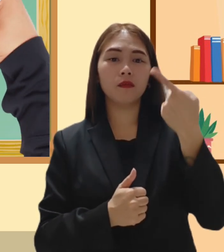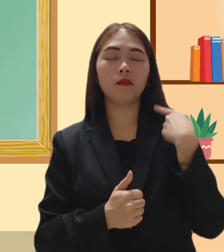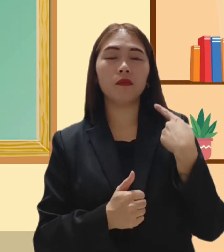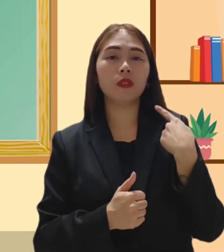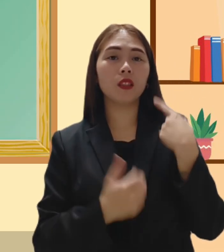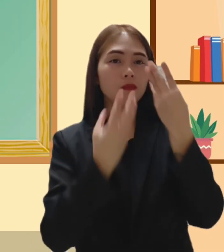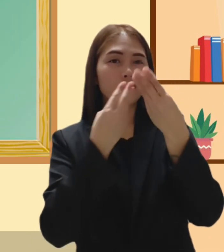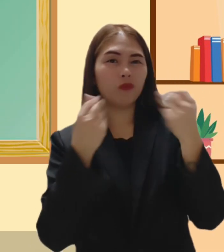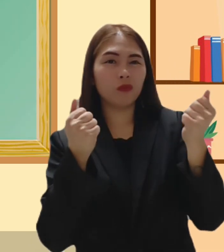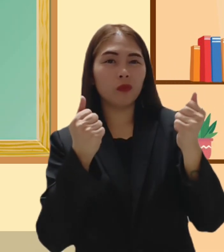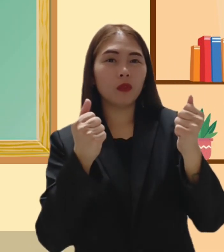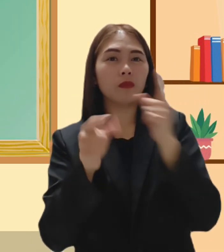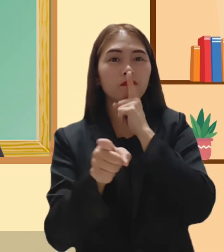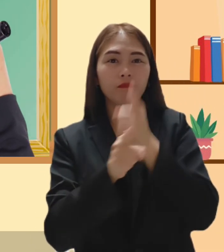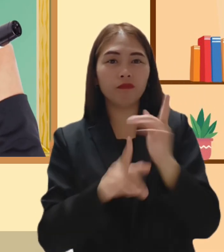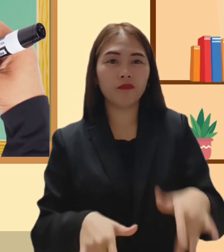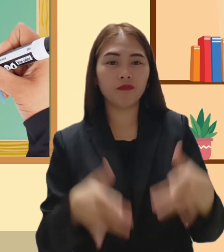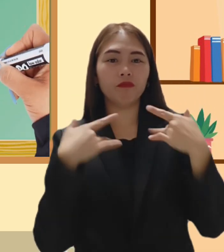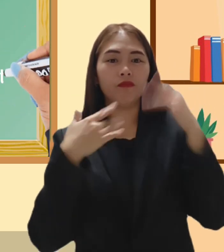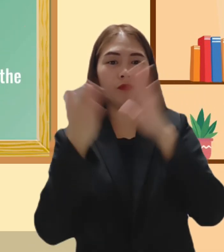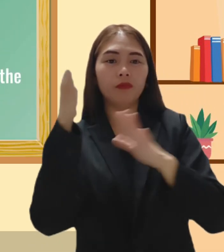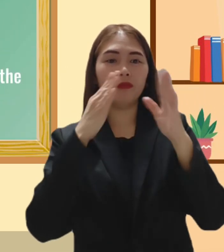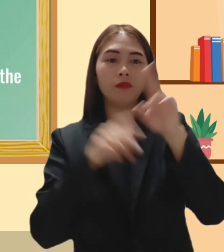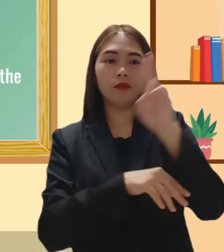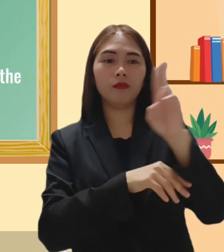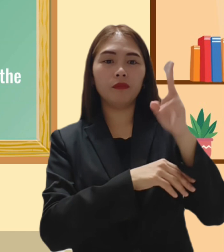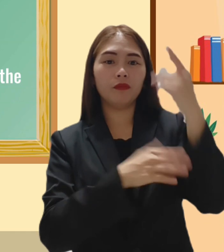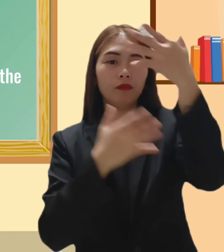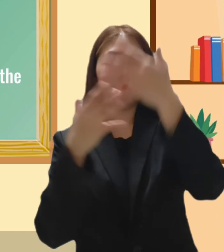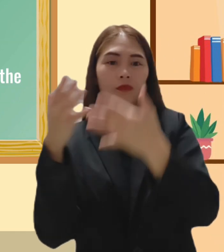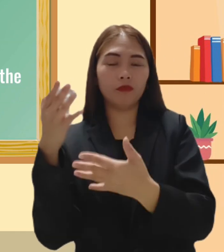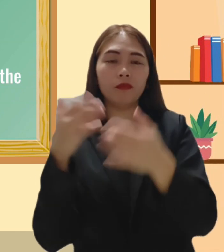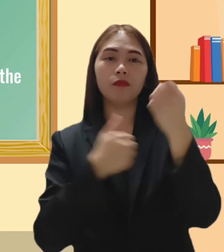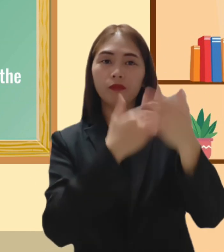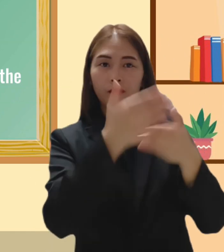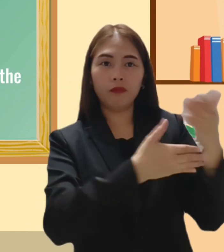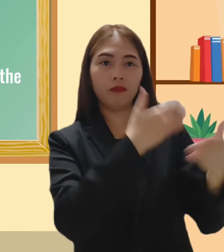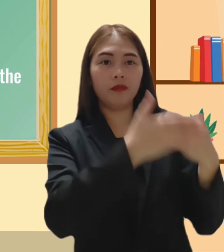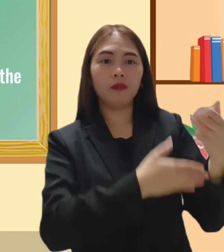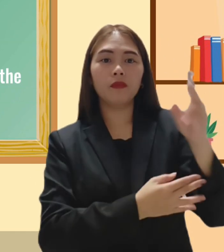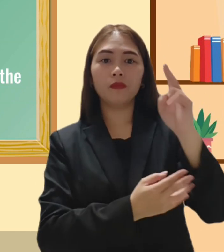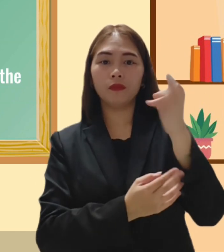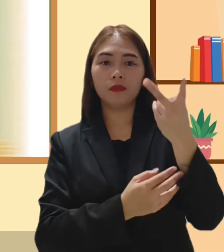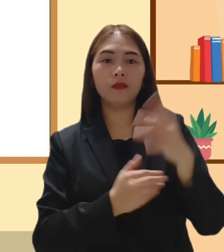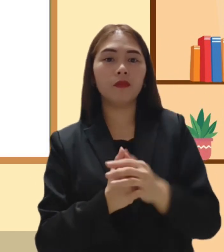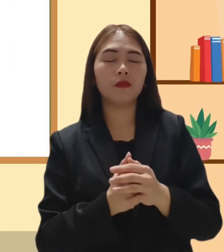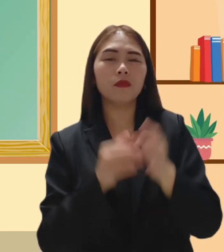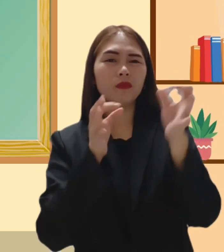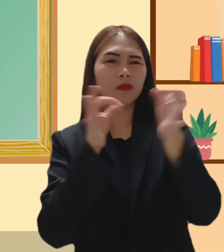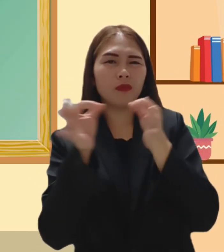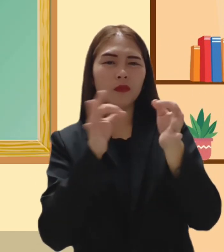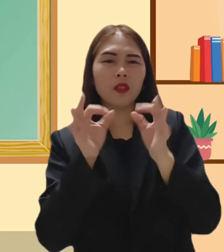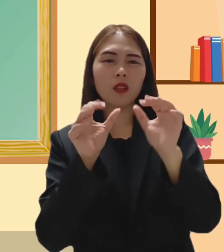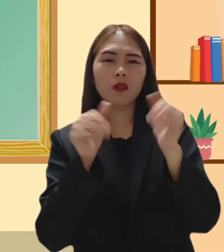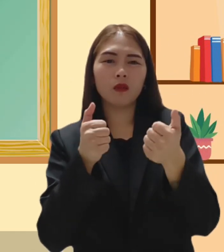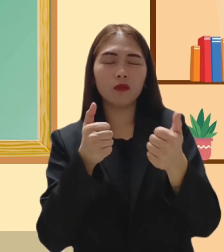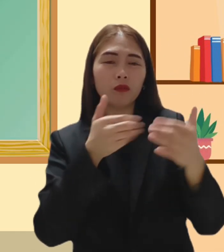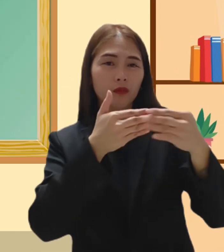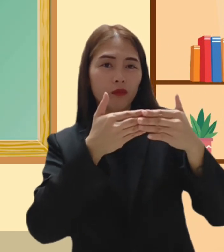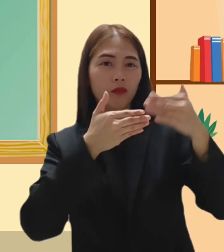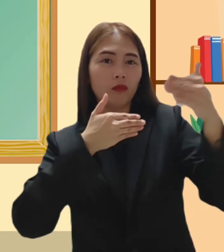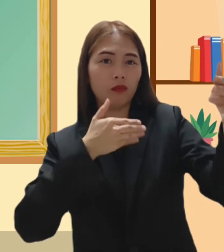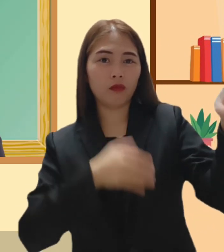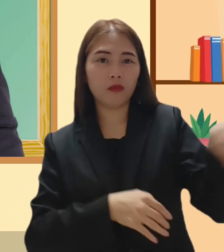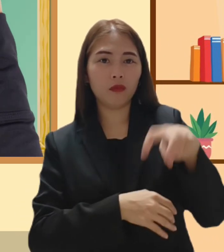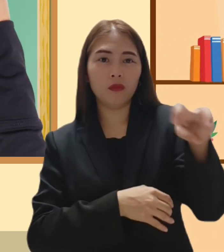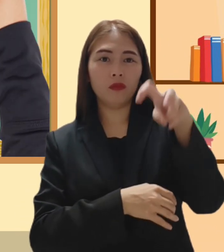today. First, you will solve real-life problems using the formula for the sum of an arithmetic series. Second, describe how the